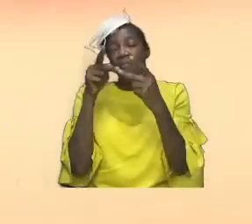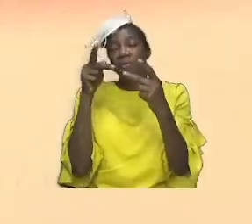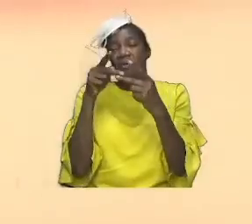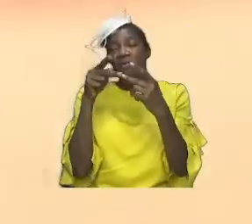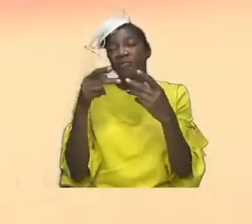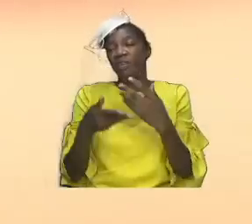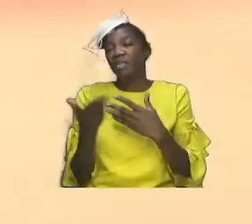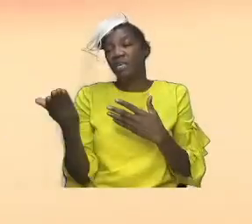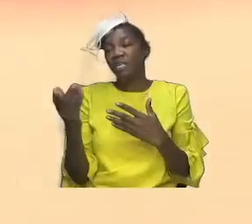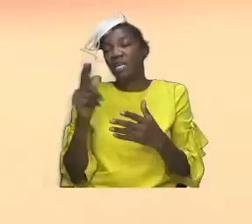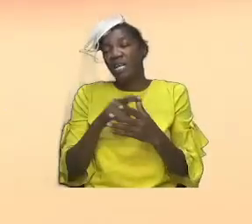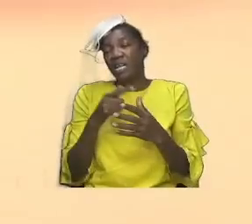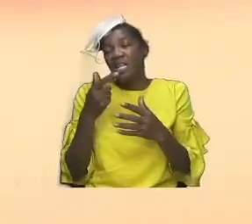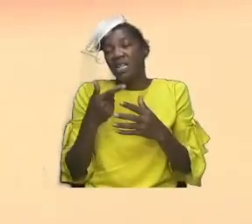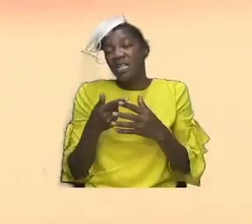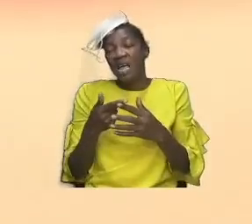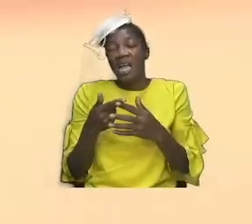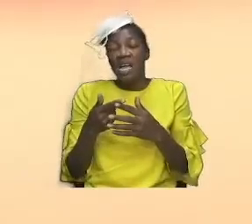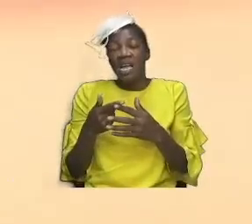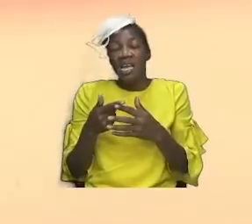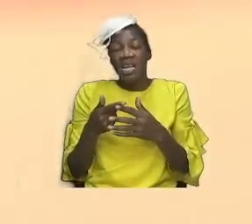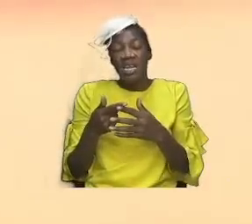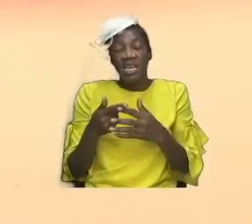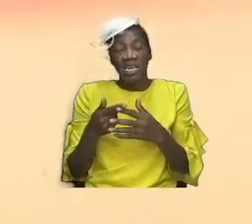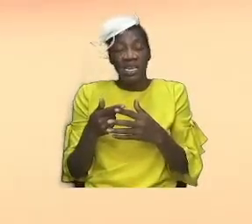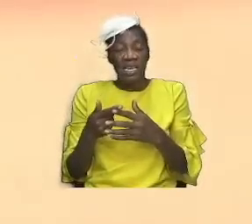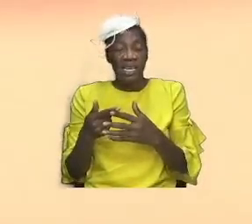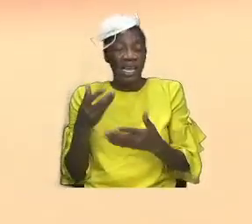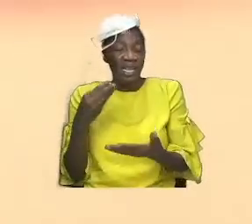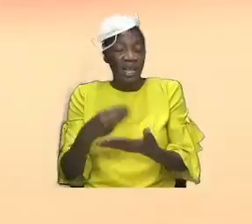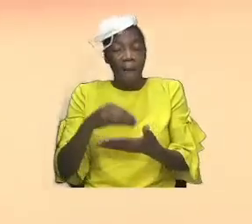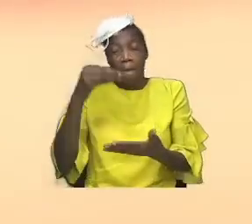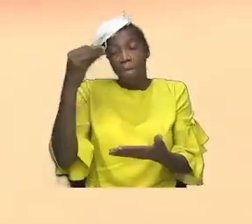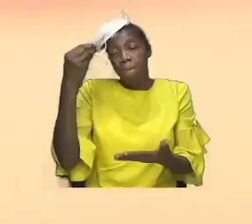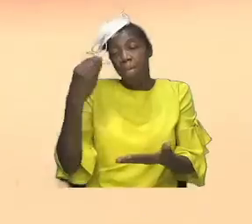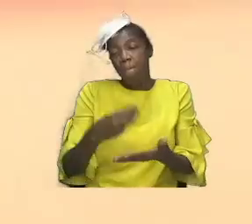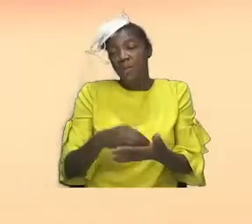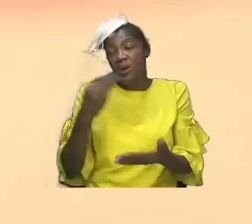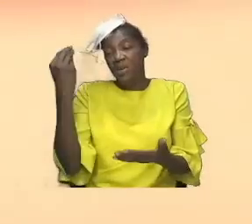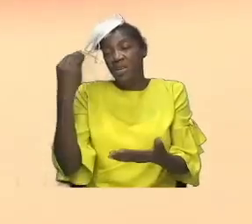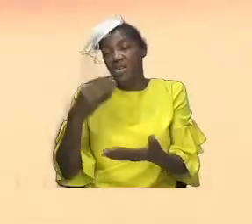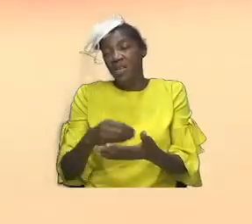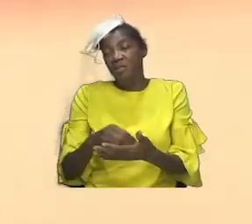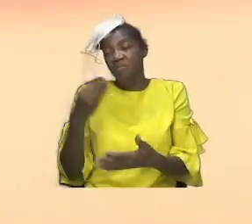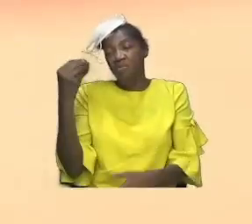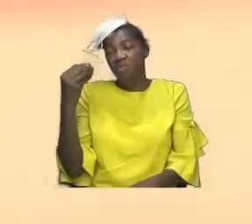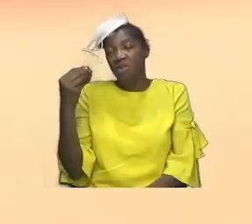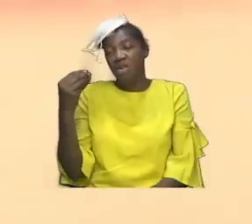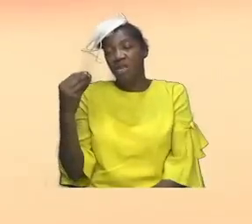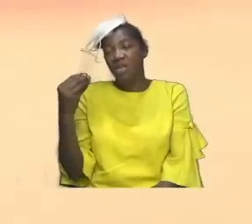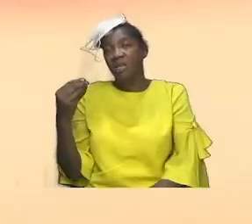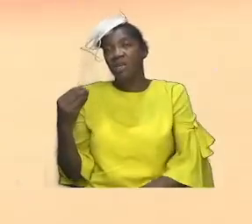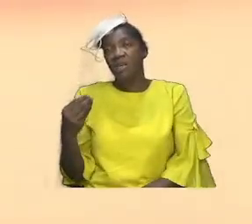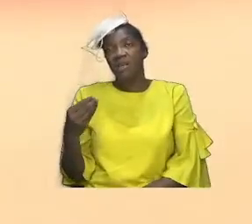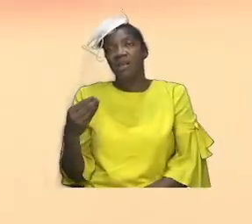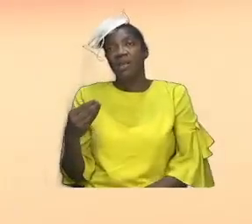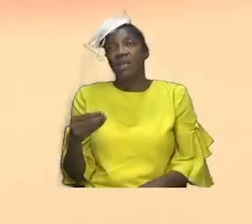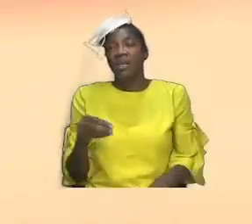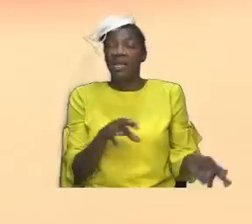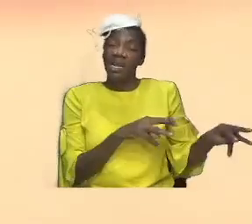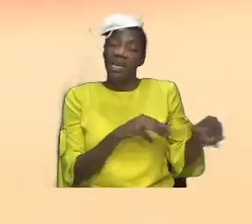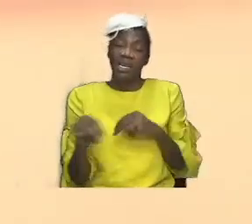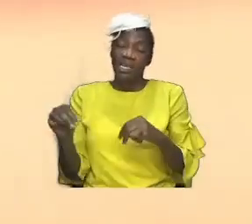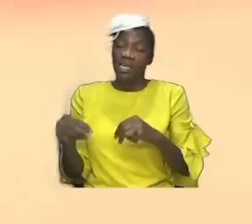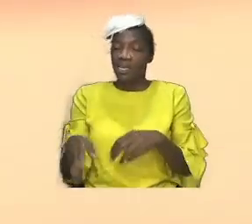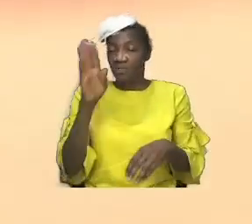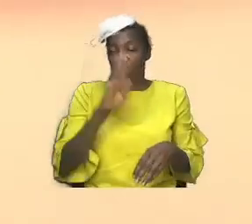acquire fame and fortune, many have left the presence of God. Some will